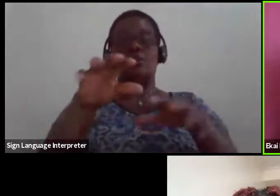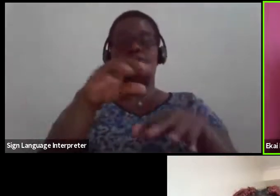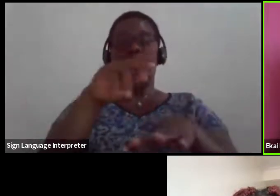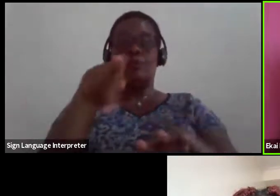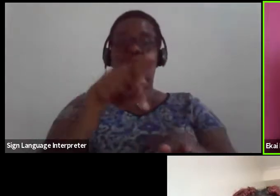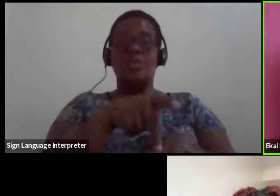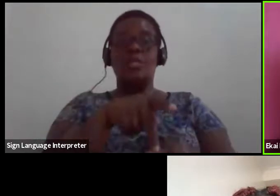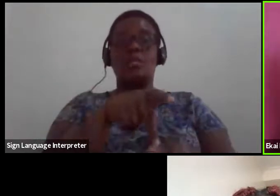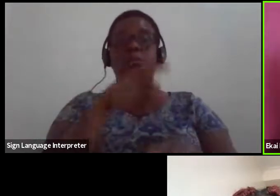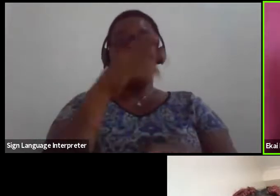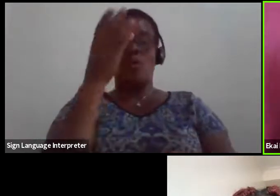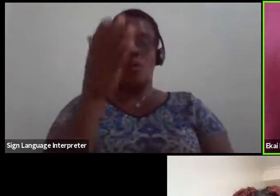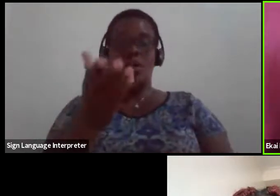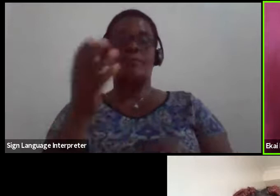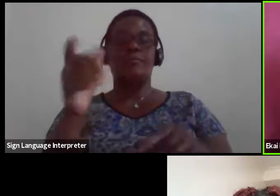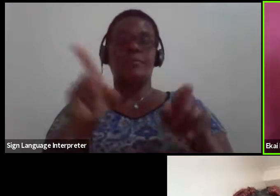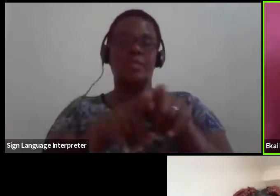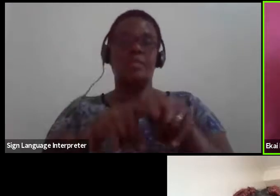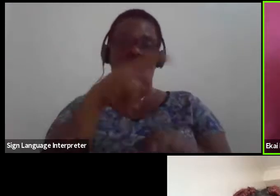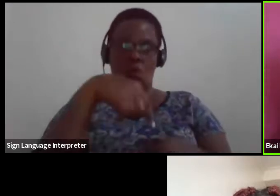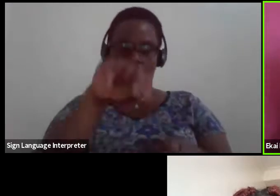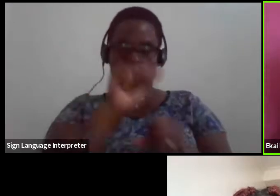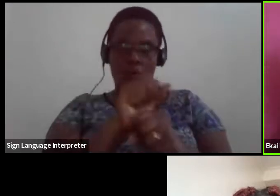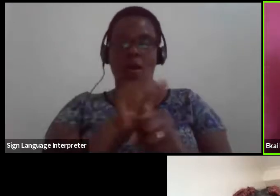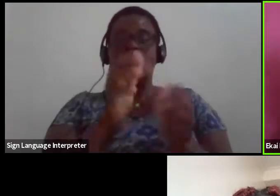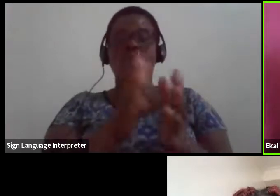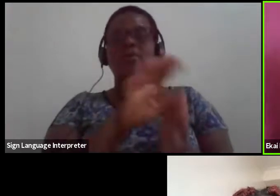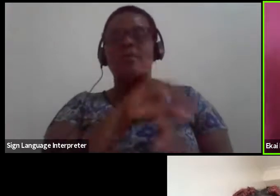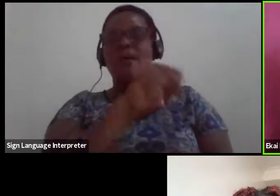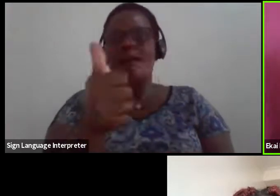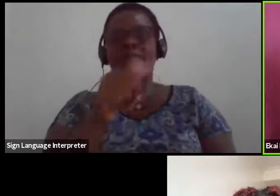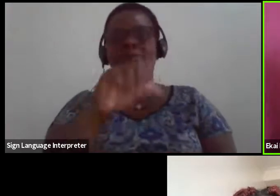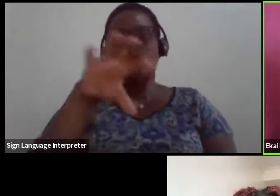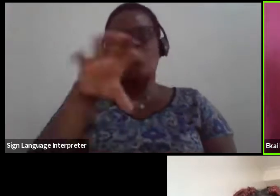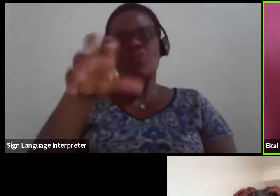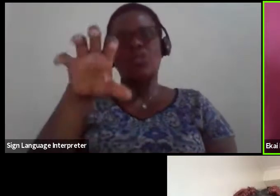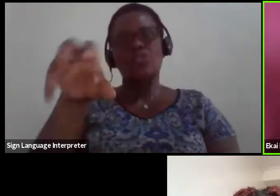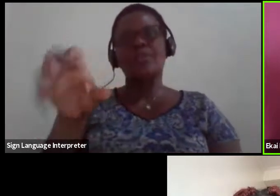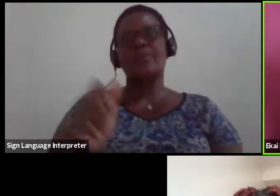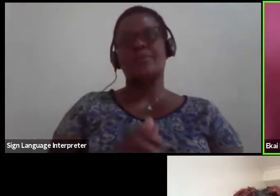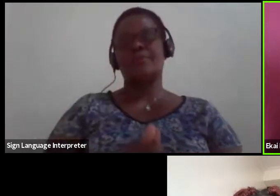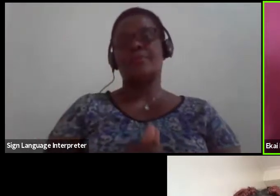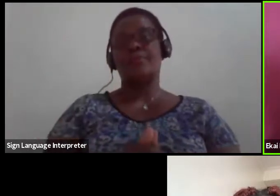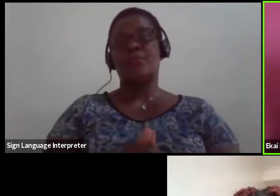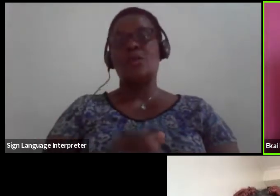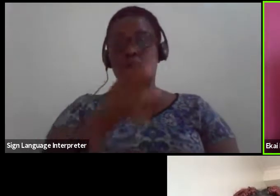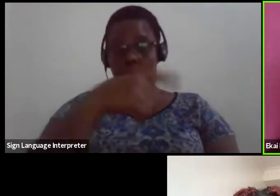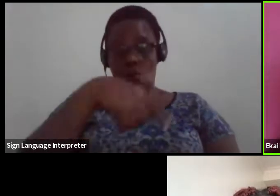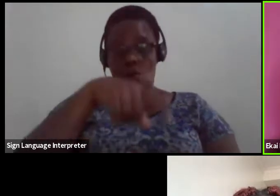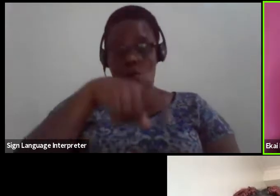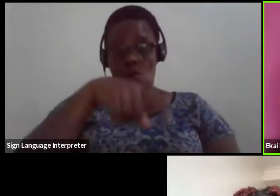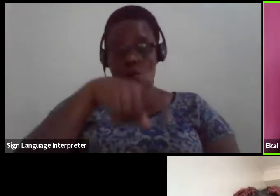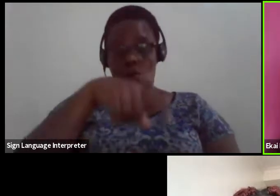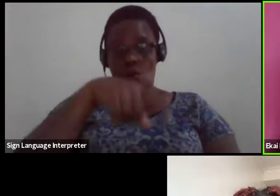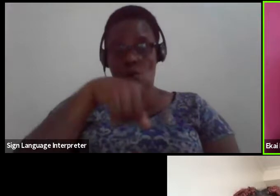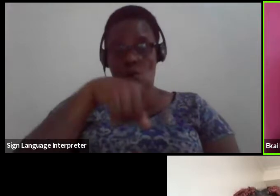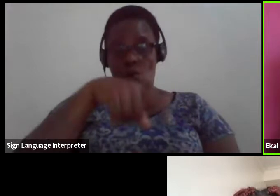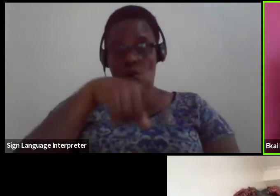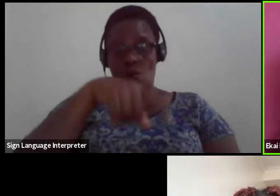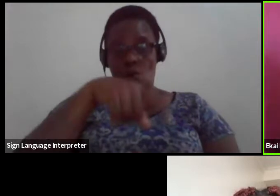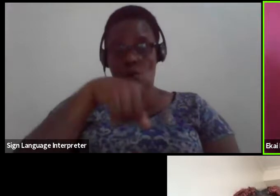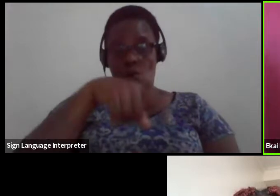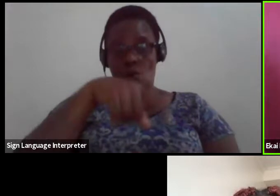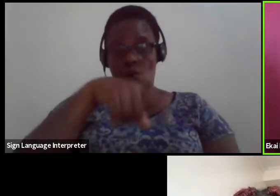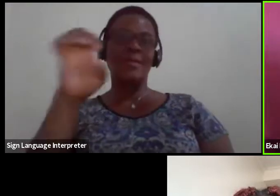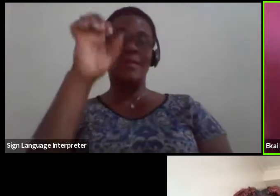for to other organizations and other regions of Africa. So we are very active in the Southern Africa region, in the Eastern Africa region, in West Africa, and